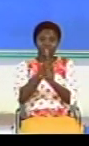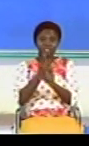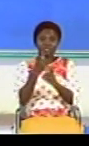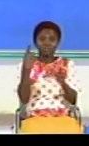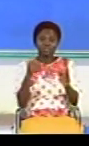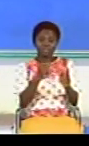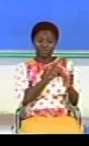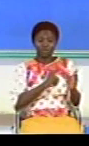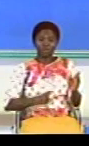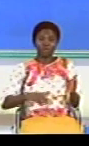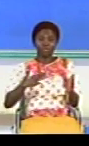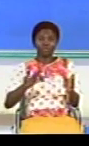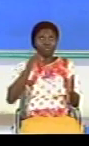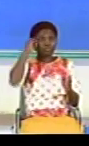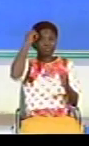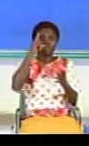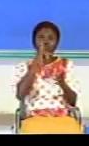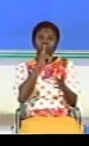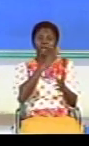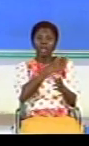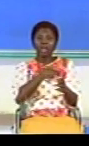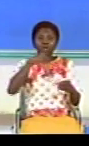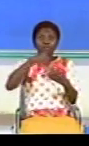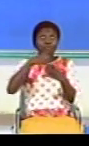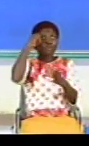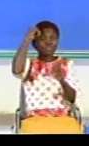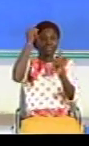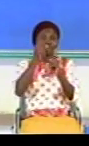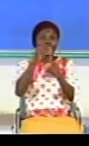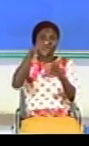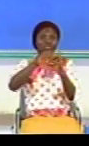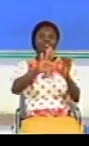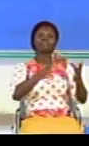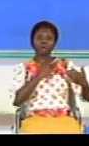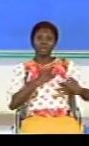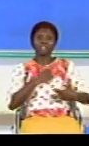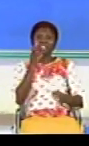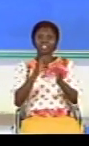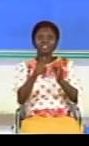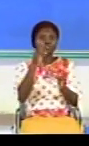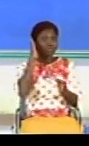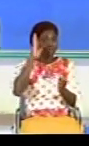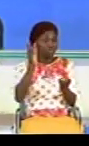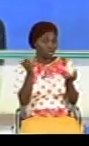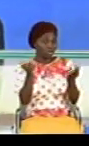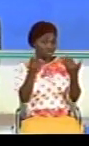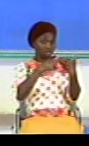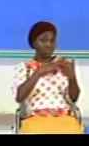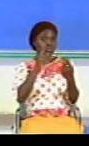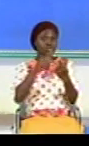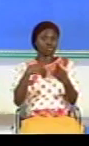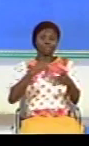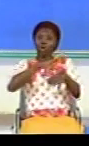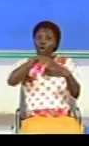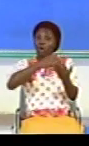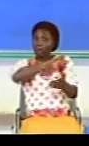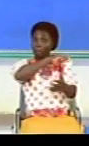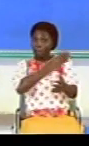in thine heart. If thou return to the Almighty, thou shalt be built